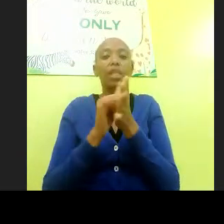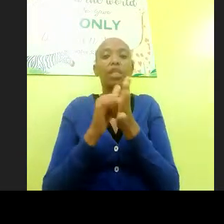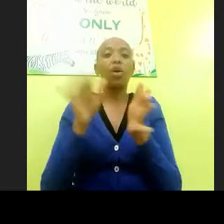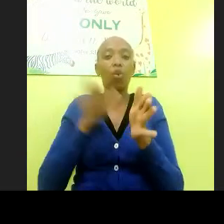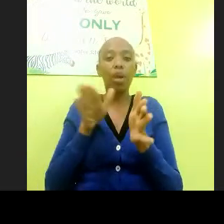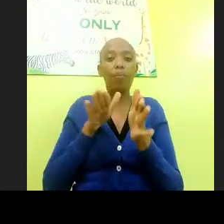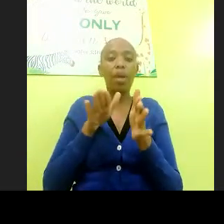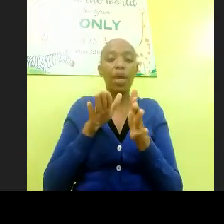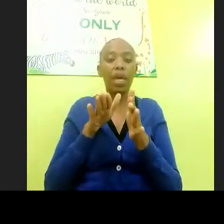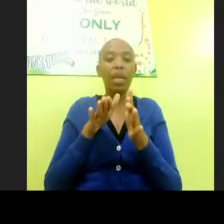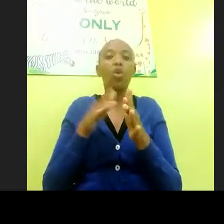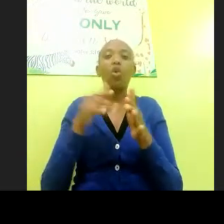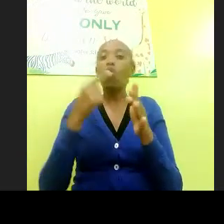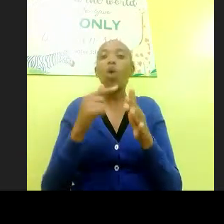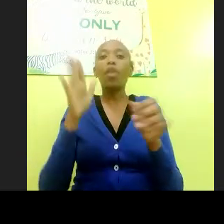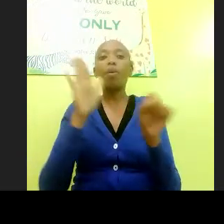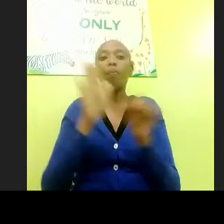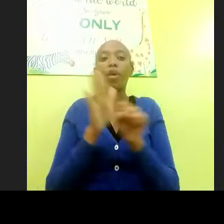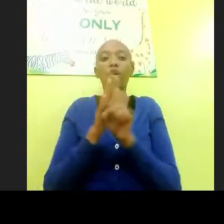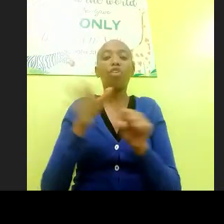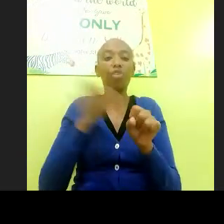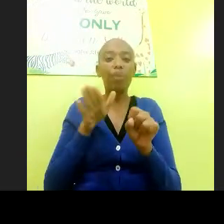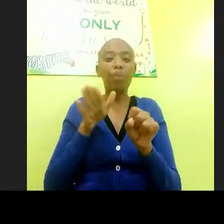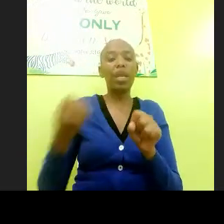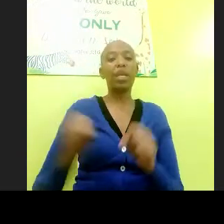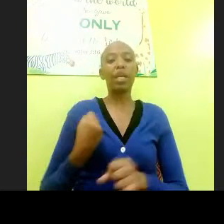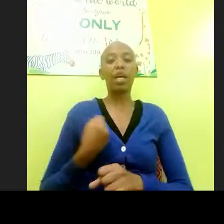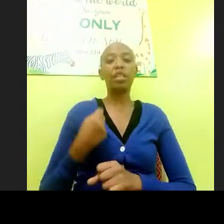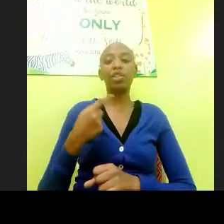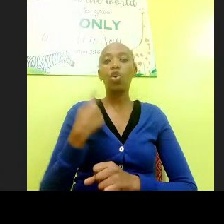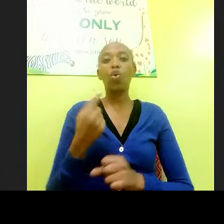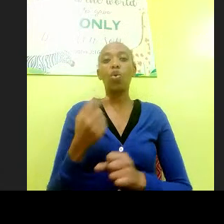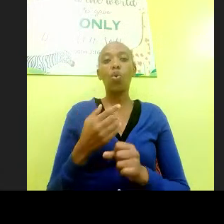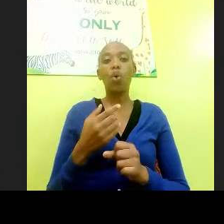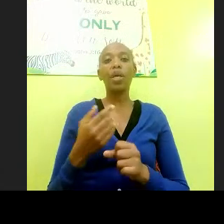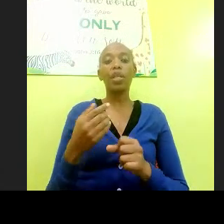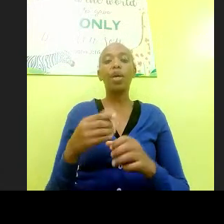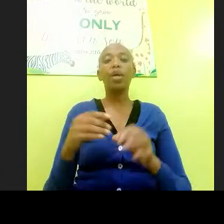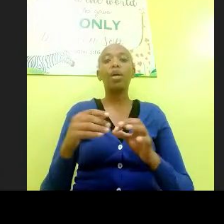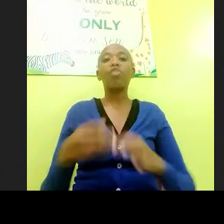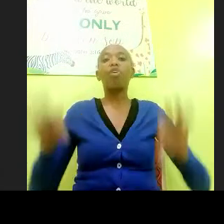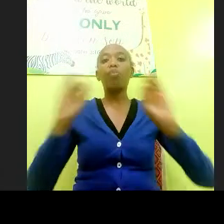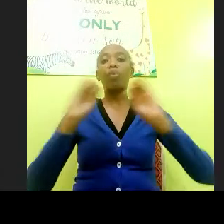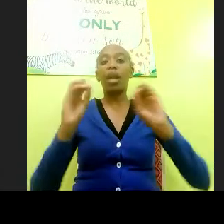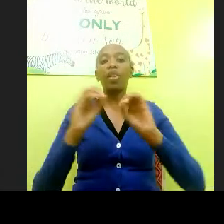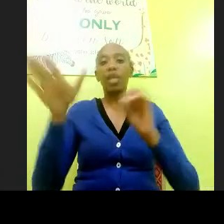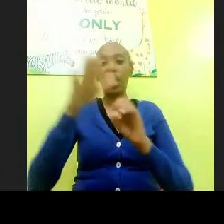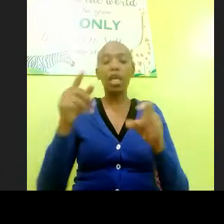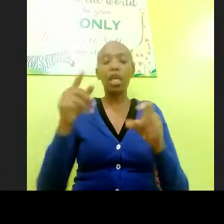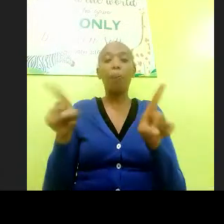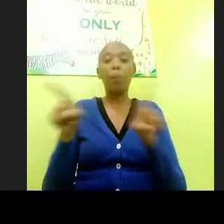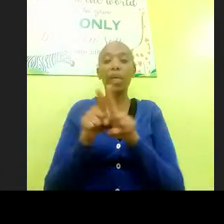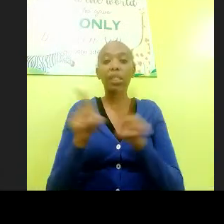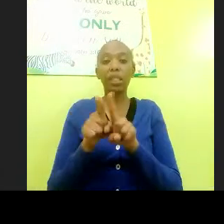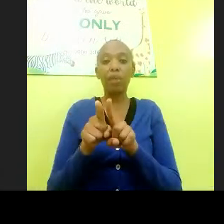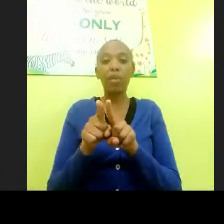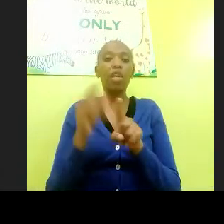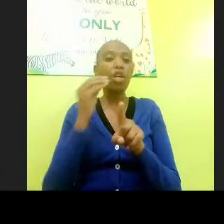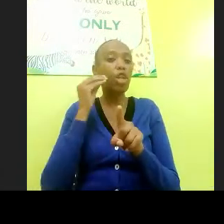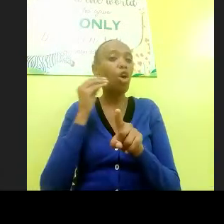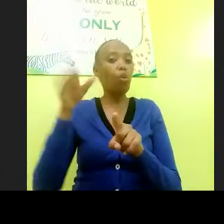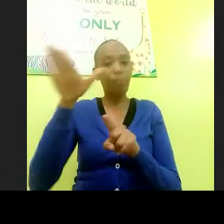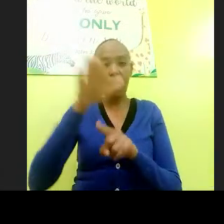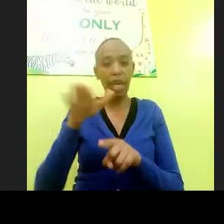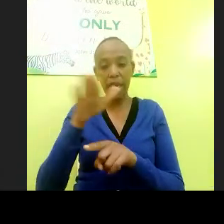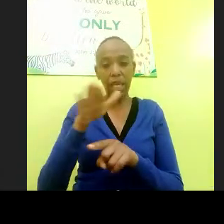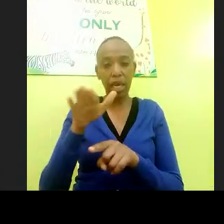the majority of women and girls who are in the informal sector, but also in the domestic sector,